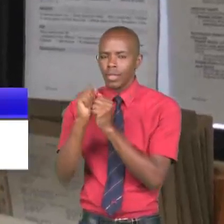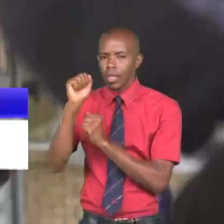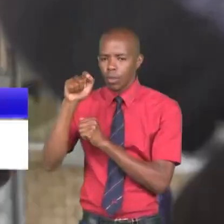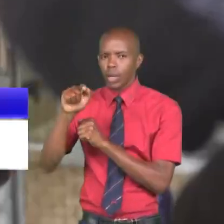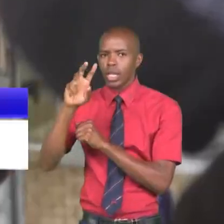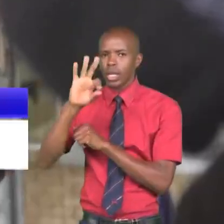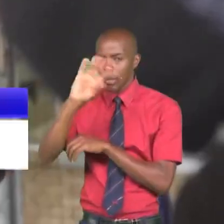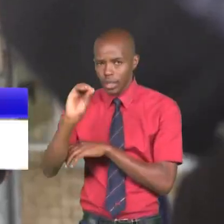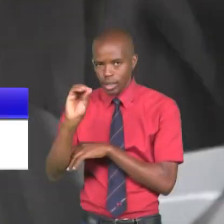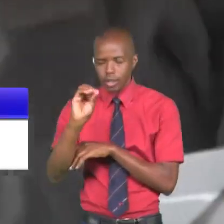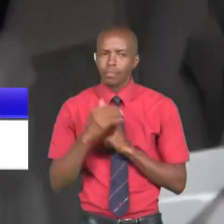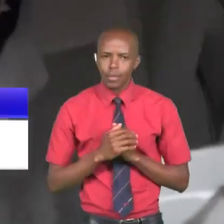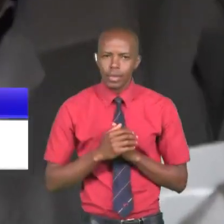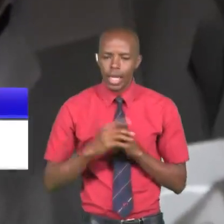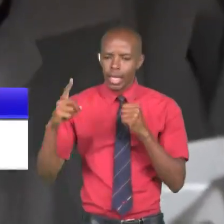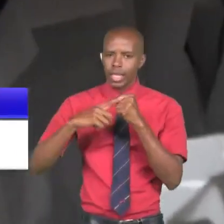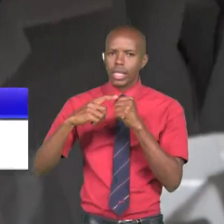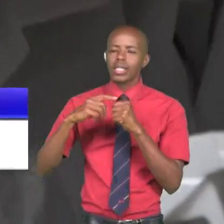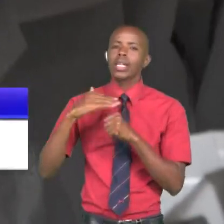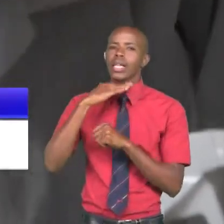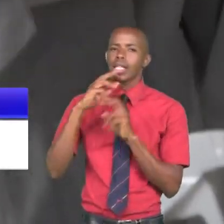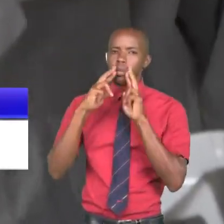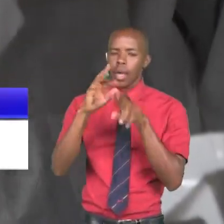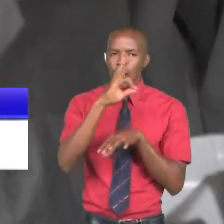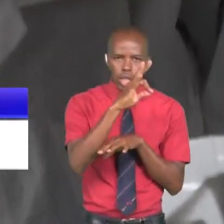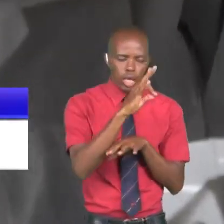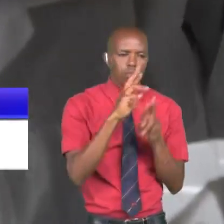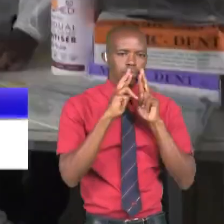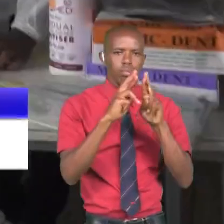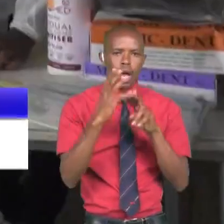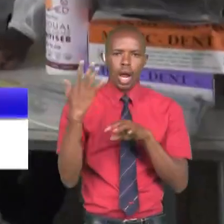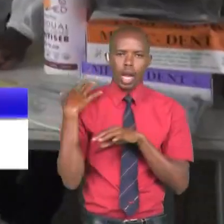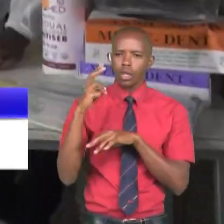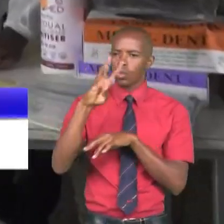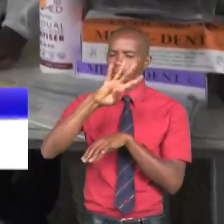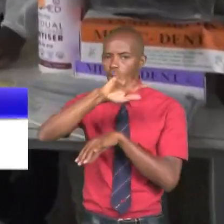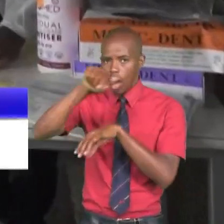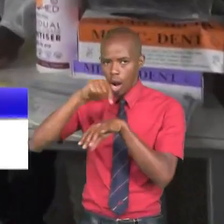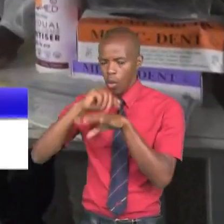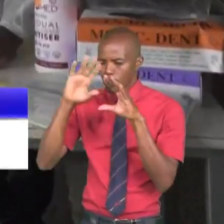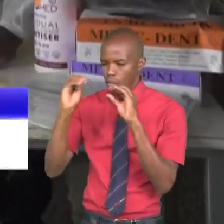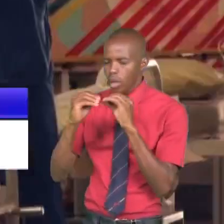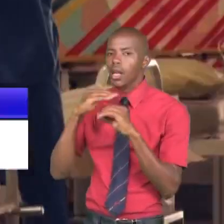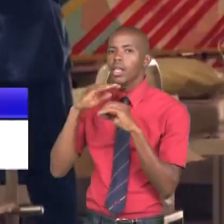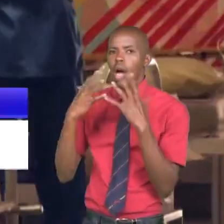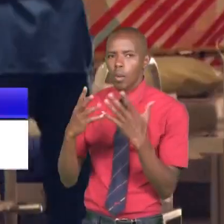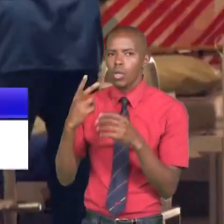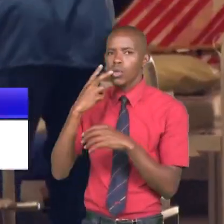15.3%. Unfortunately, 6 deaths have been recorded, 3 reported in the last 24 hours. Total deaths now stand